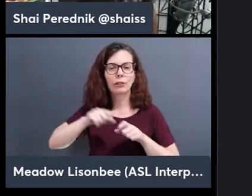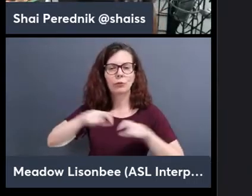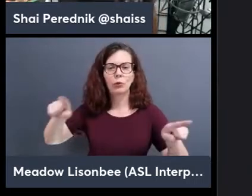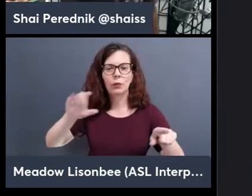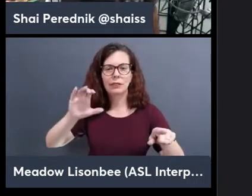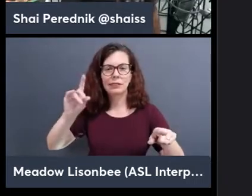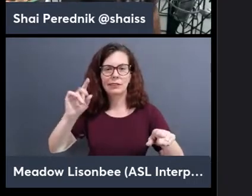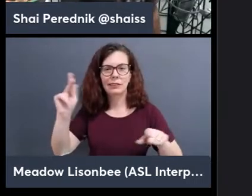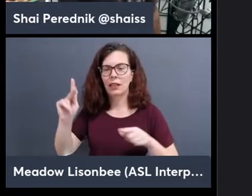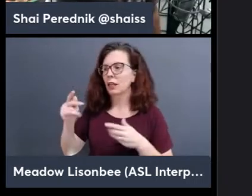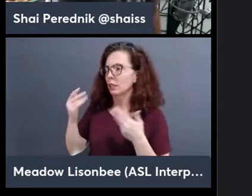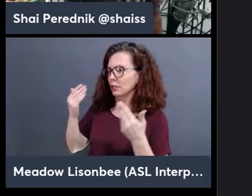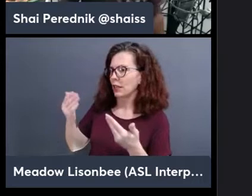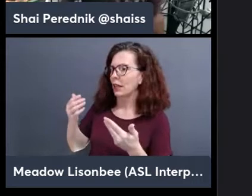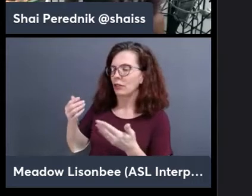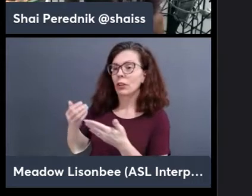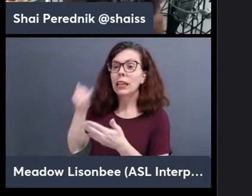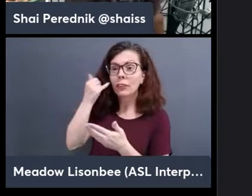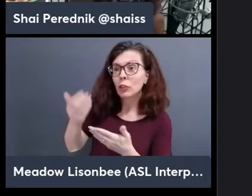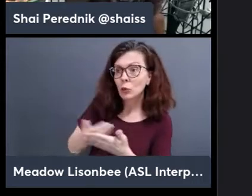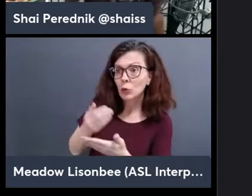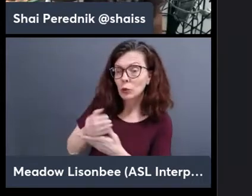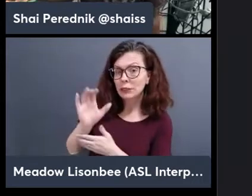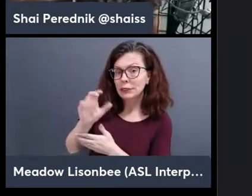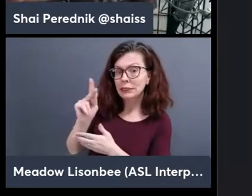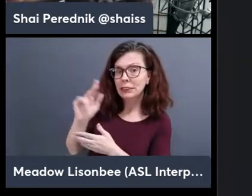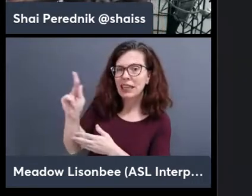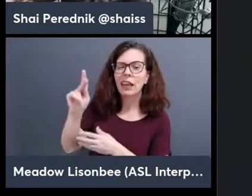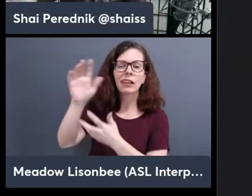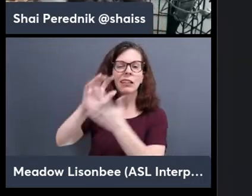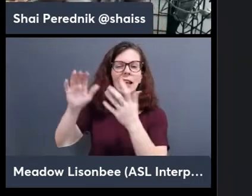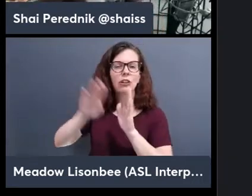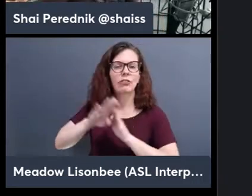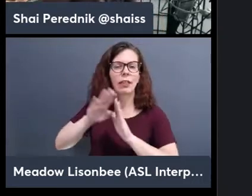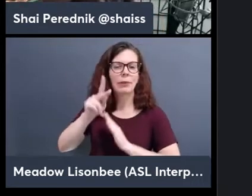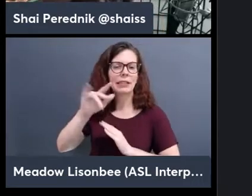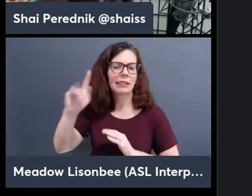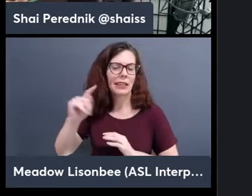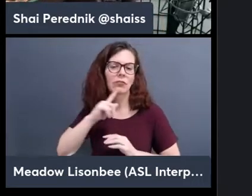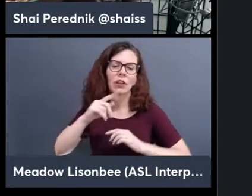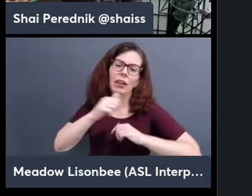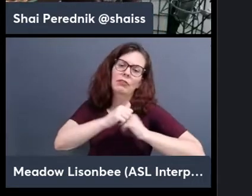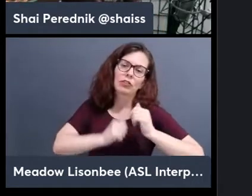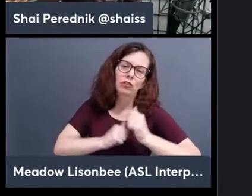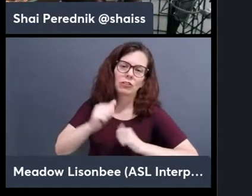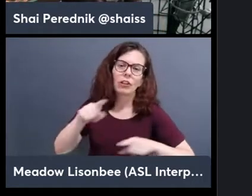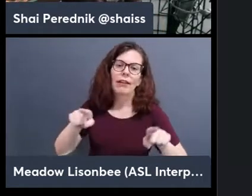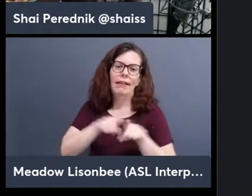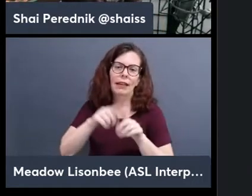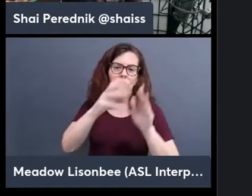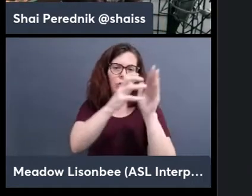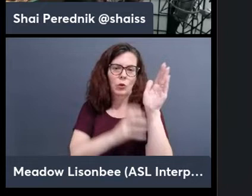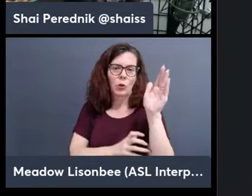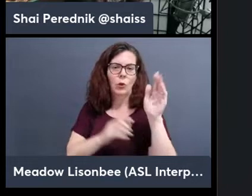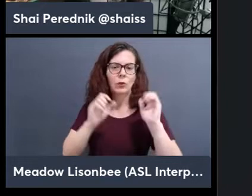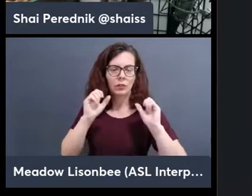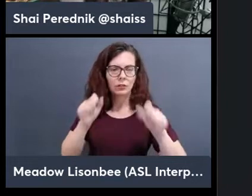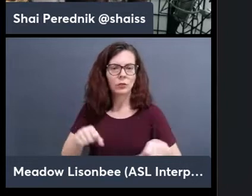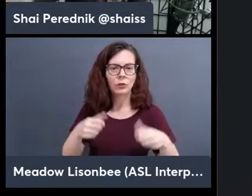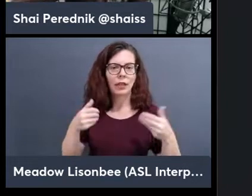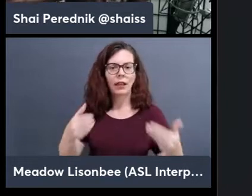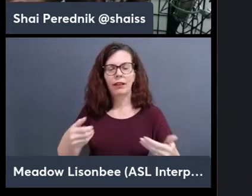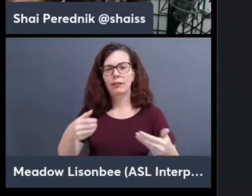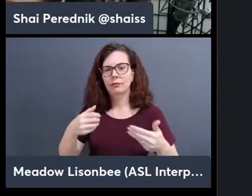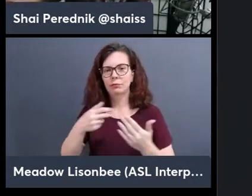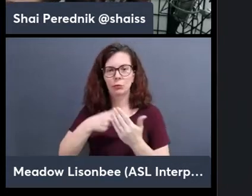going to take... Yeah, who are new to CDK, it's a cloud development kit, basically infrastructure as code that you can but do it